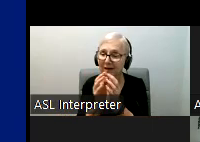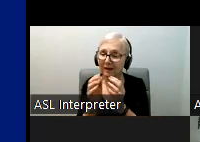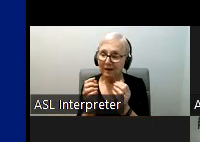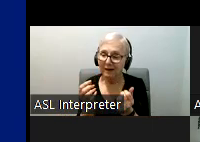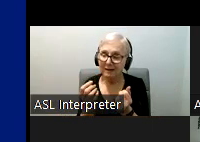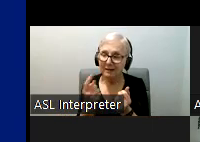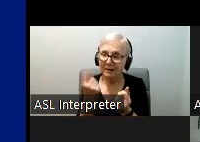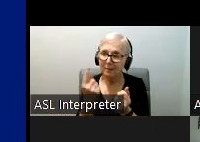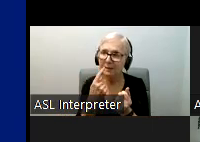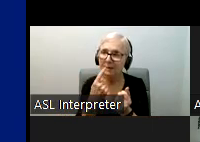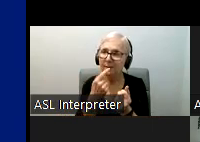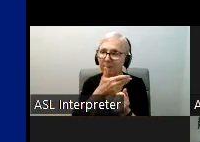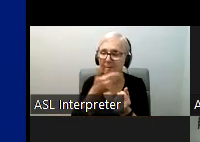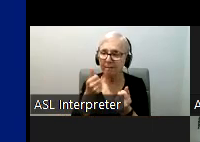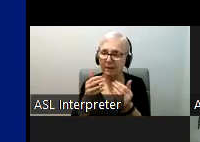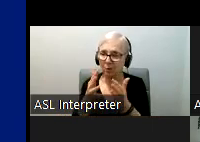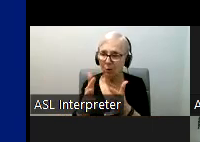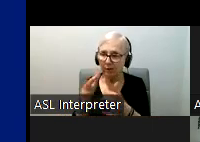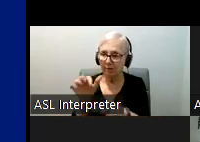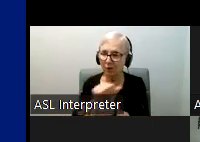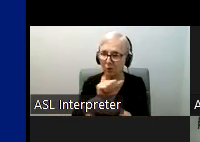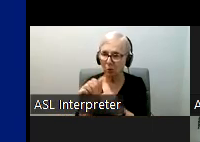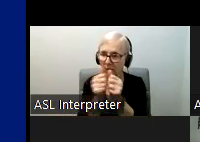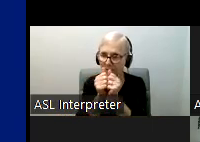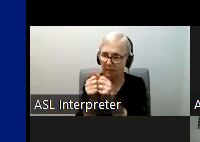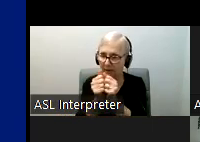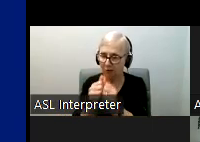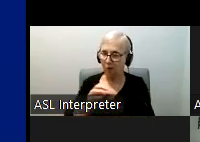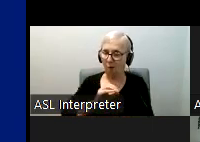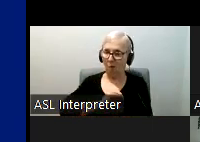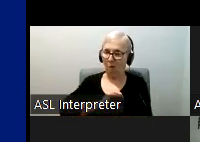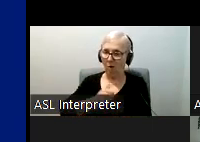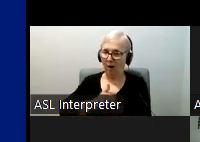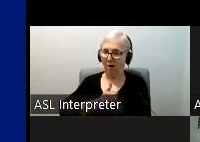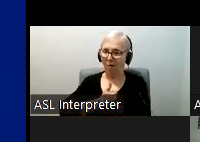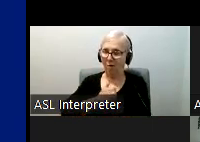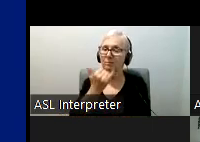that one of the ways to make us all work together is for all of us to own our own mistakes.